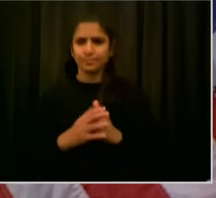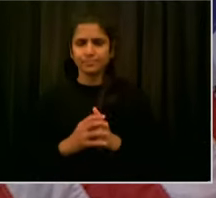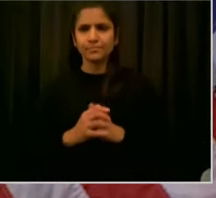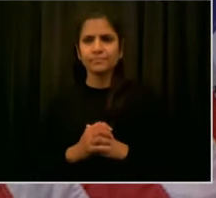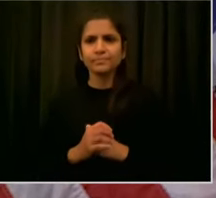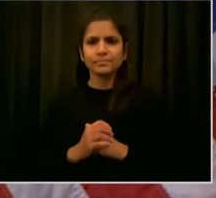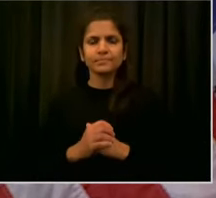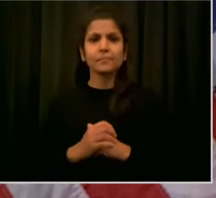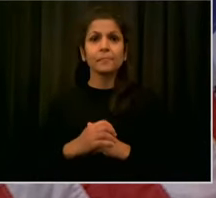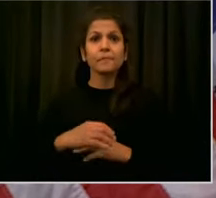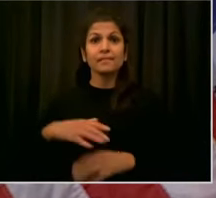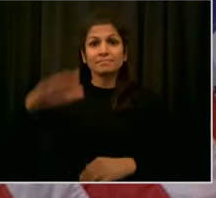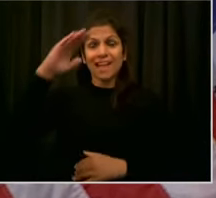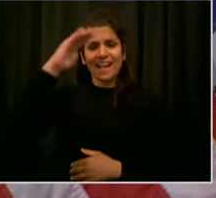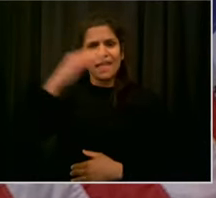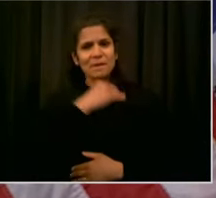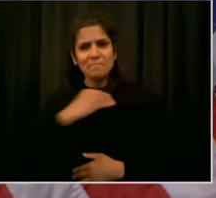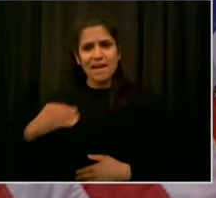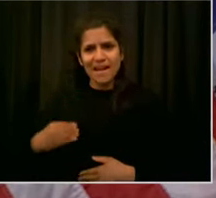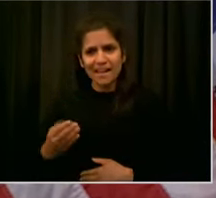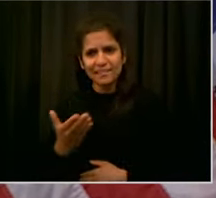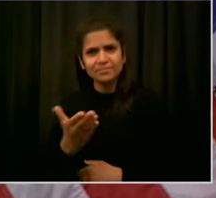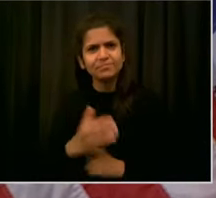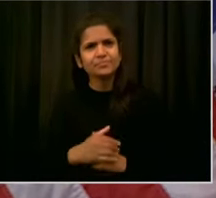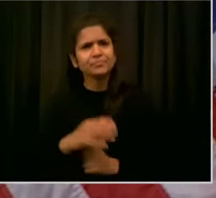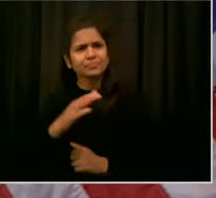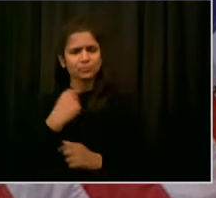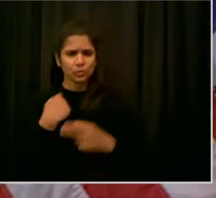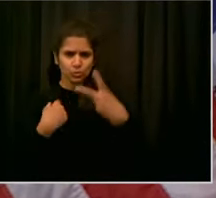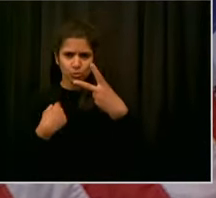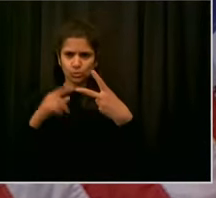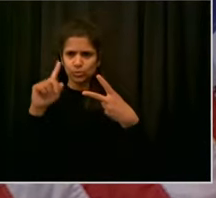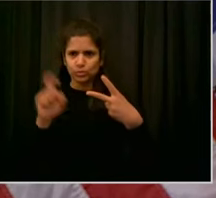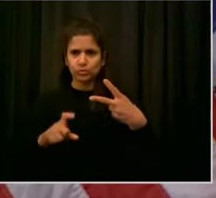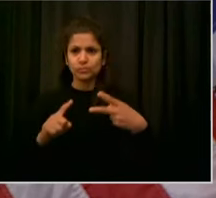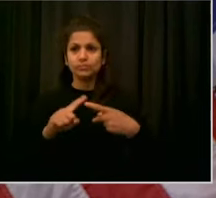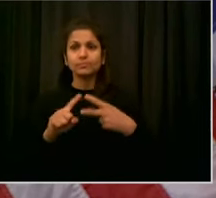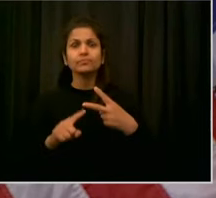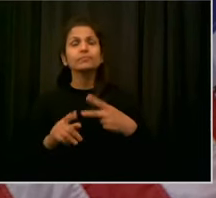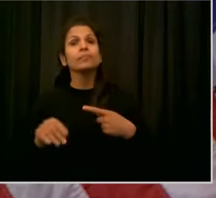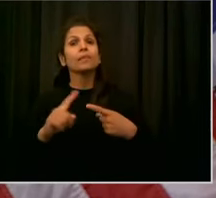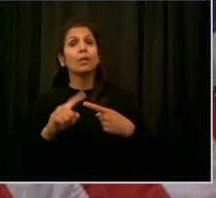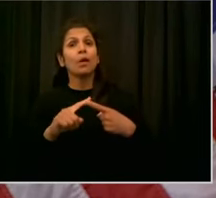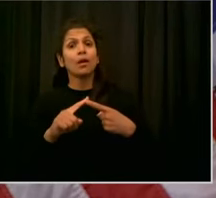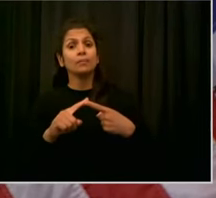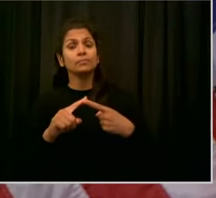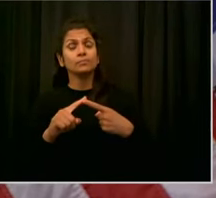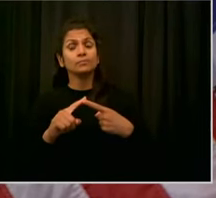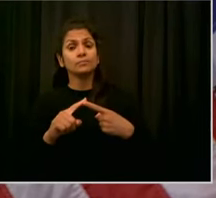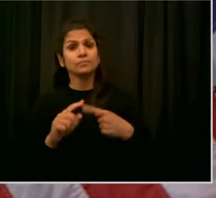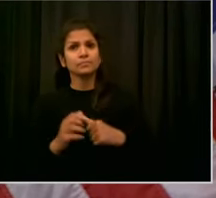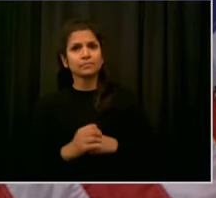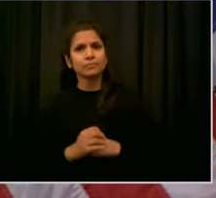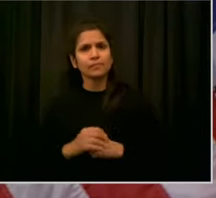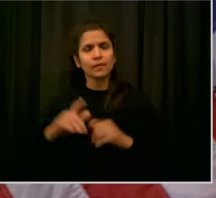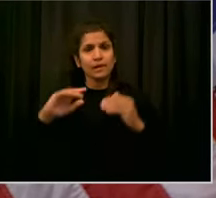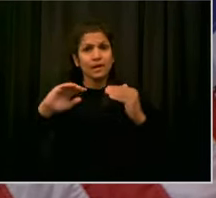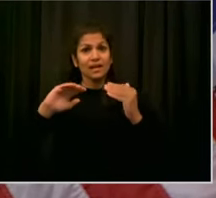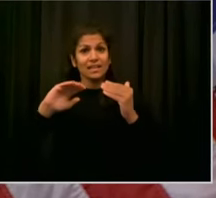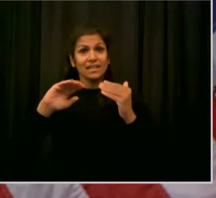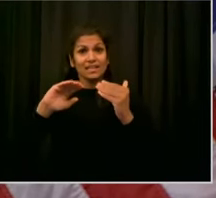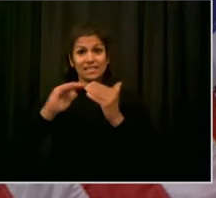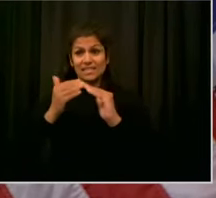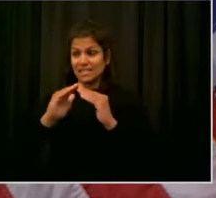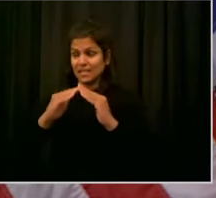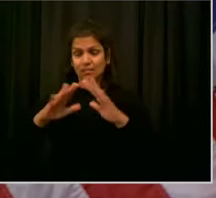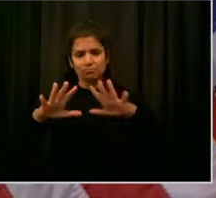Mayor. I got two questions for you. One is regarding the city bike shutdown. You've said that you are